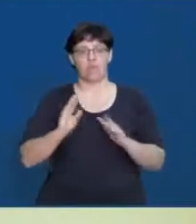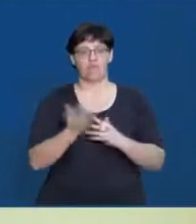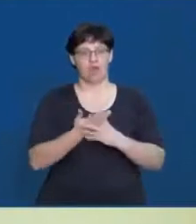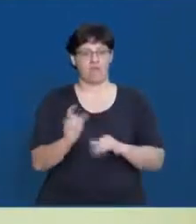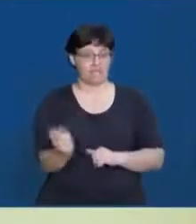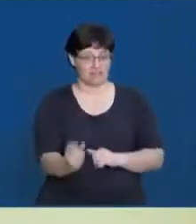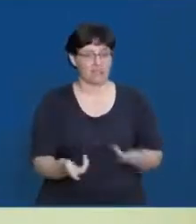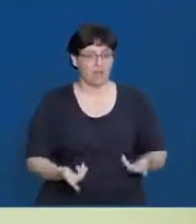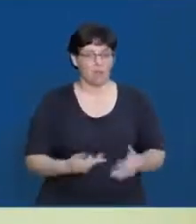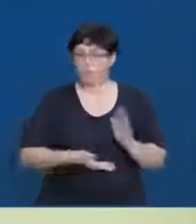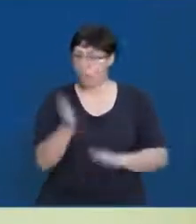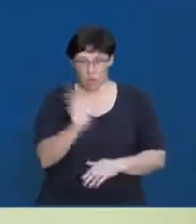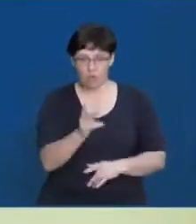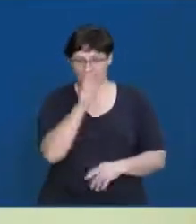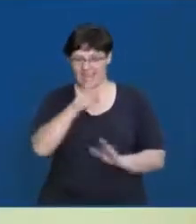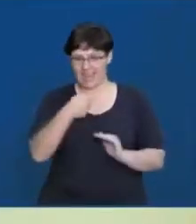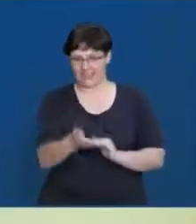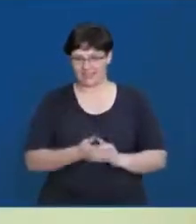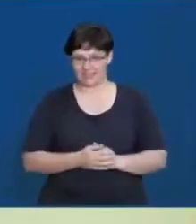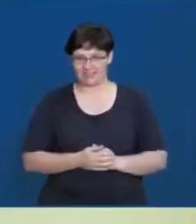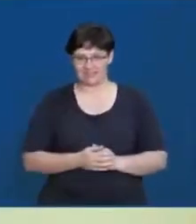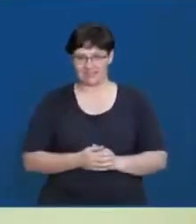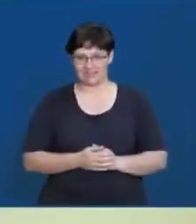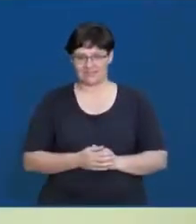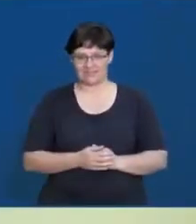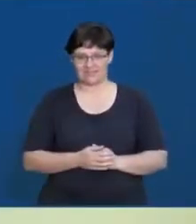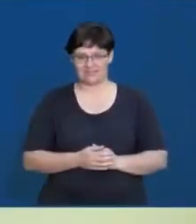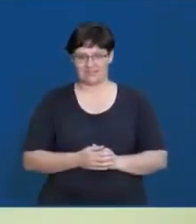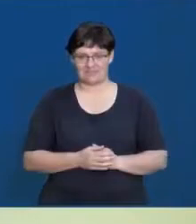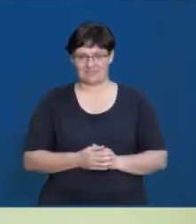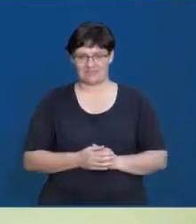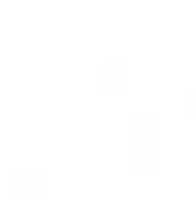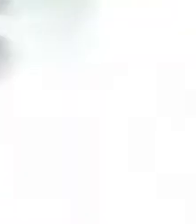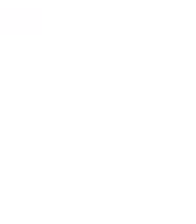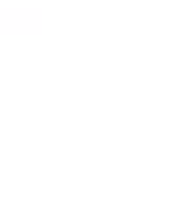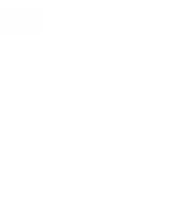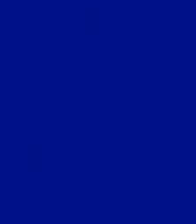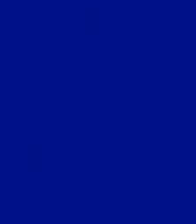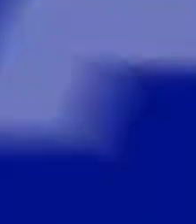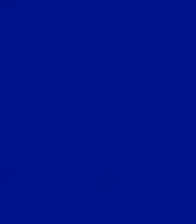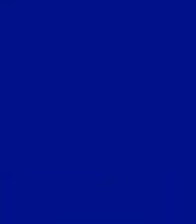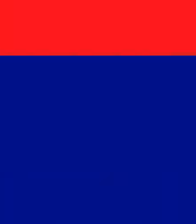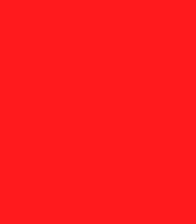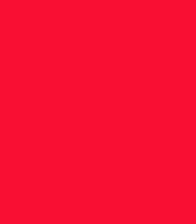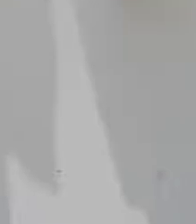we are going to take a quick break, but don't go anywhere. We'll see you straight after this.